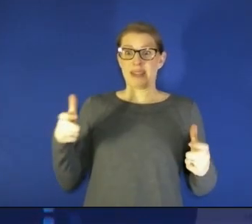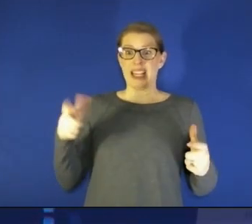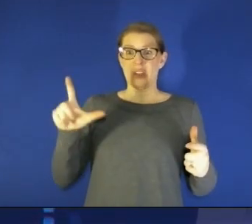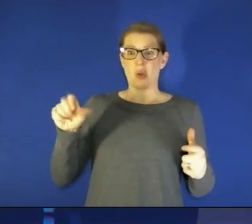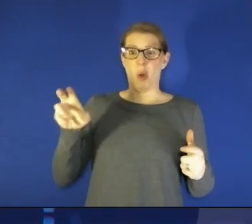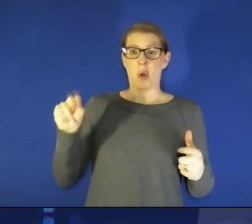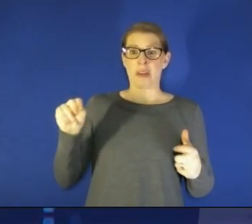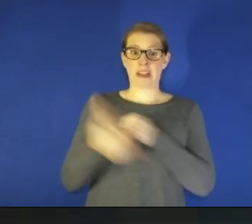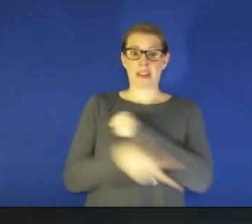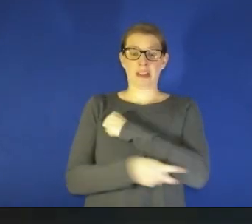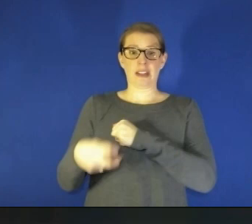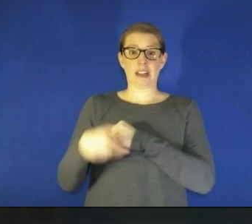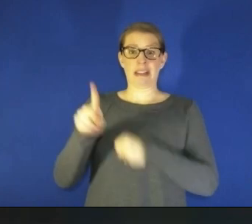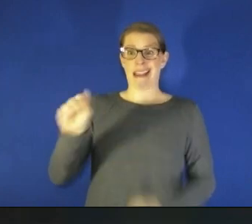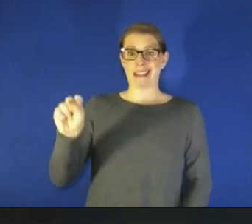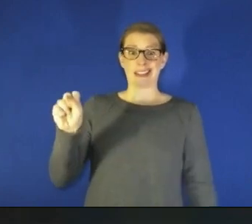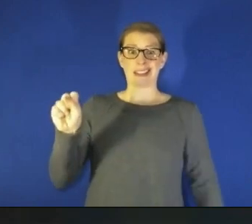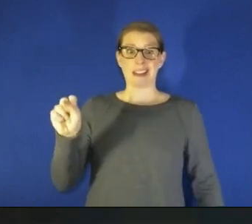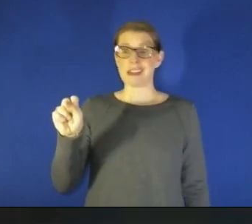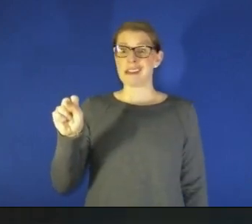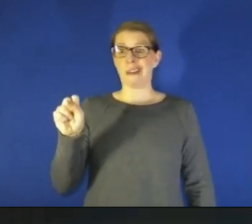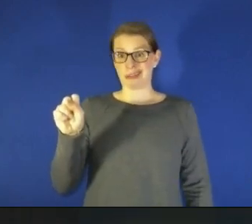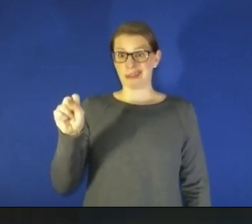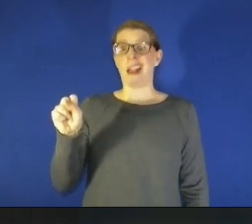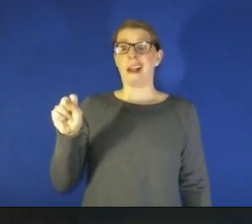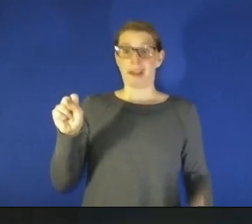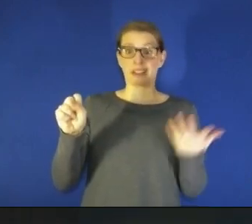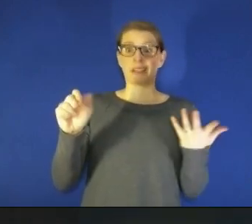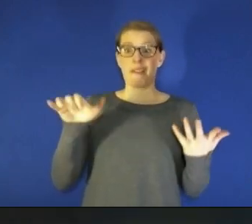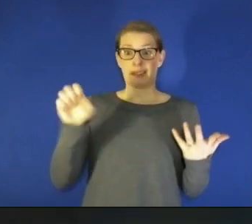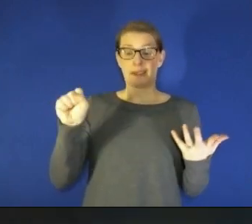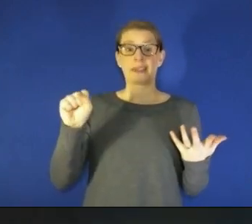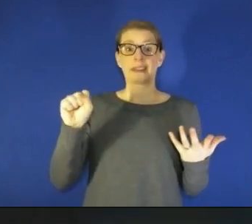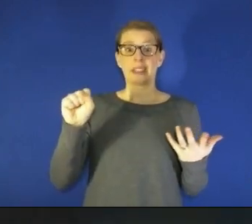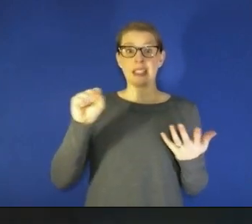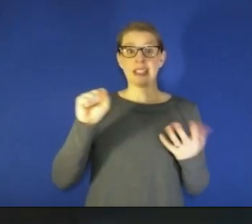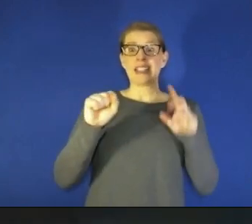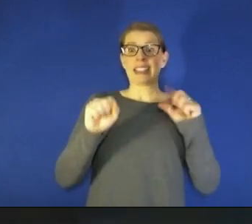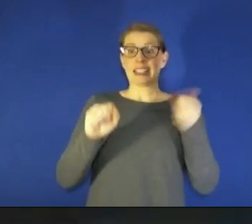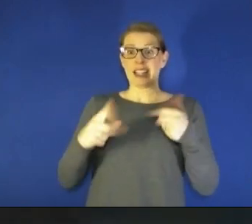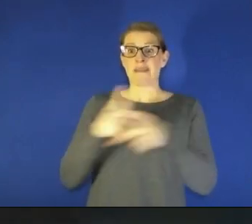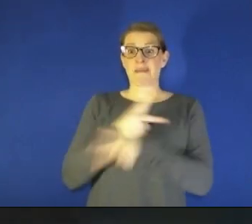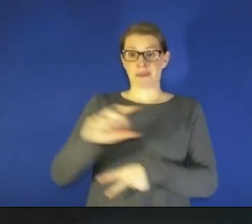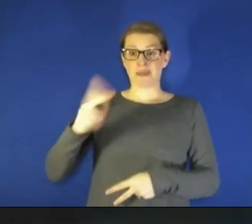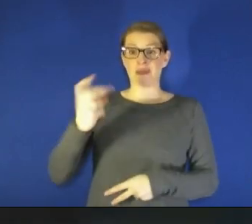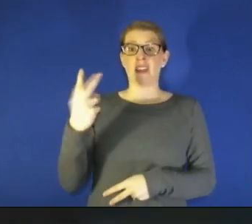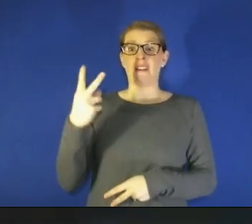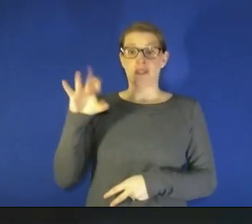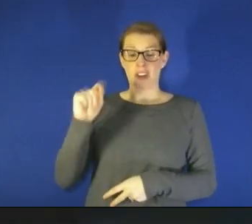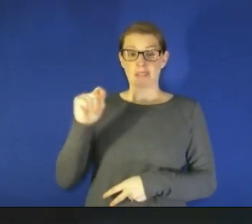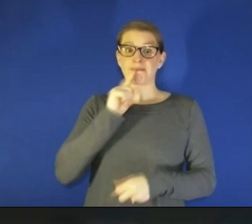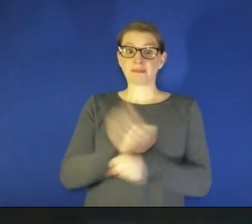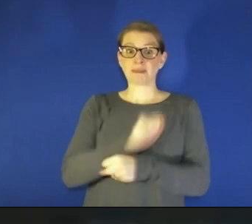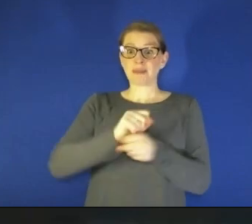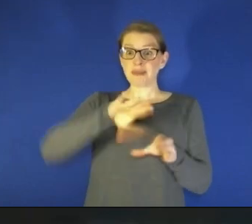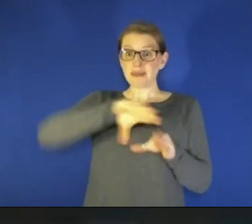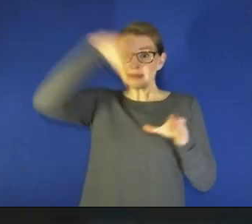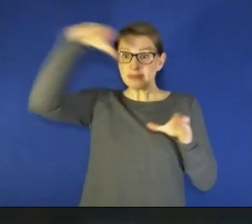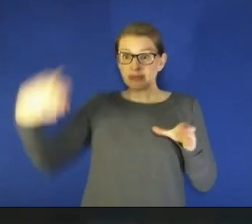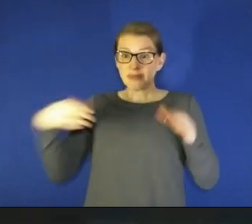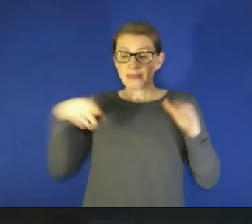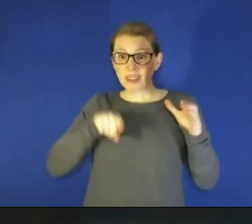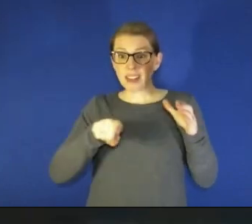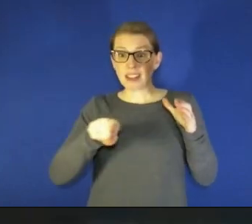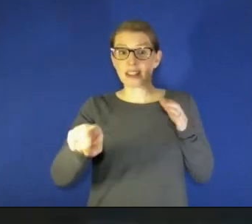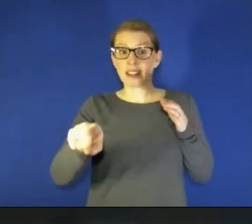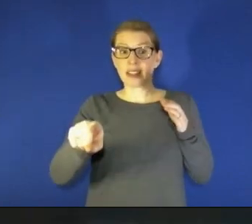in Kansas. Yes, the 10 by 12-foot colon is actually a tunnel, although in a sense, that is true of